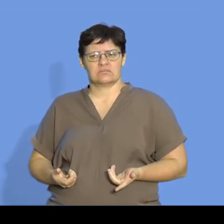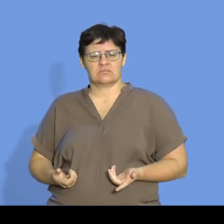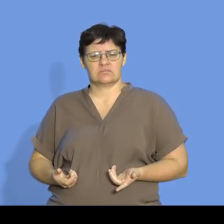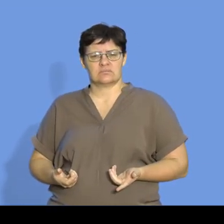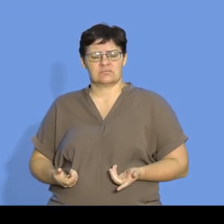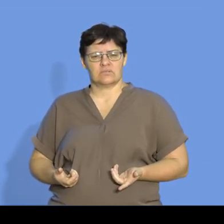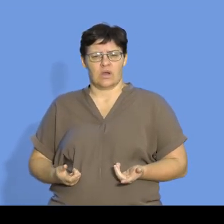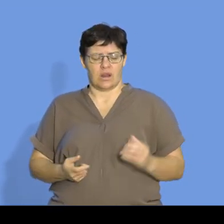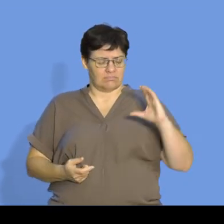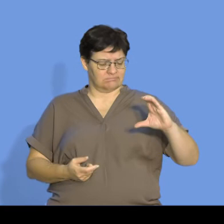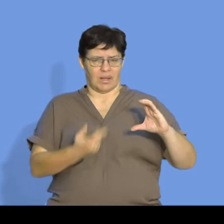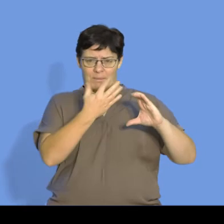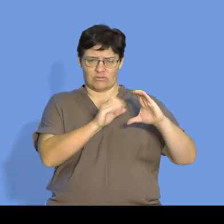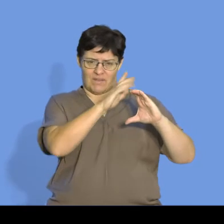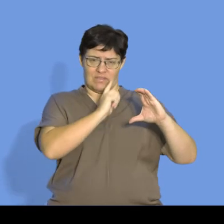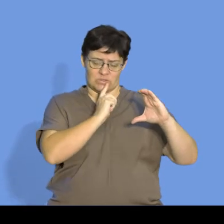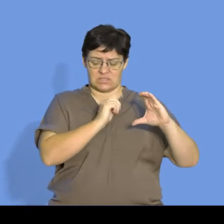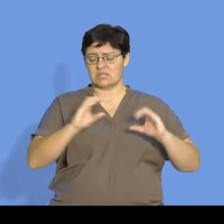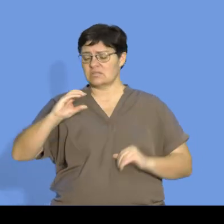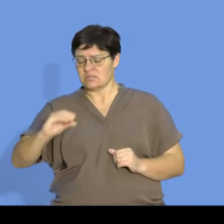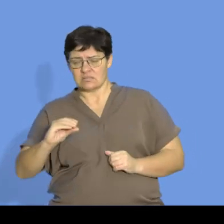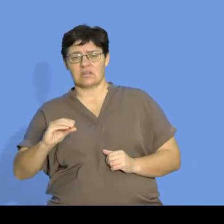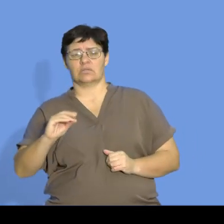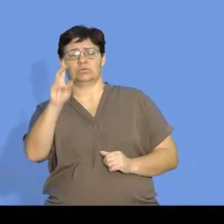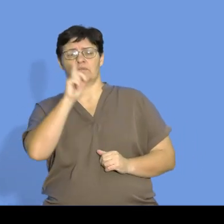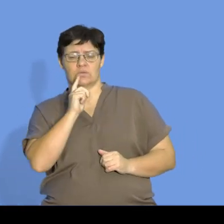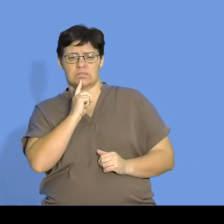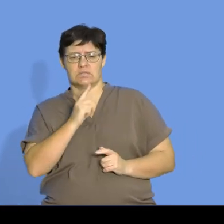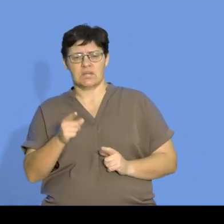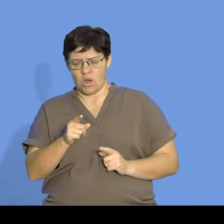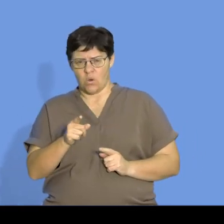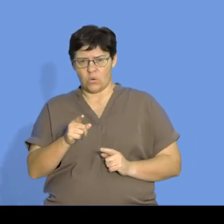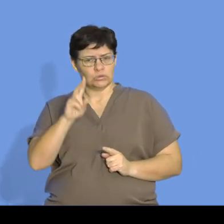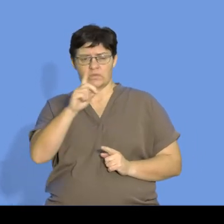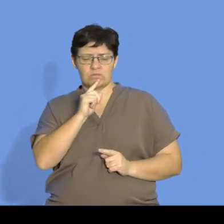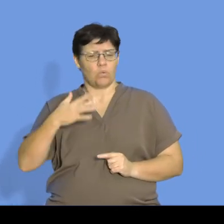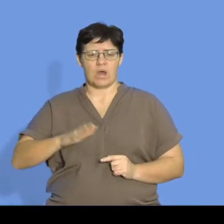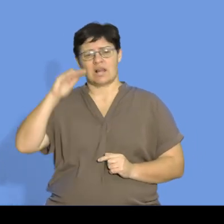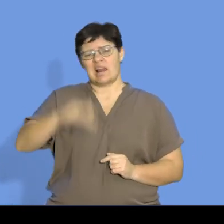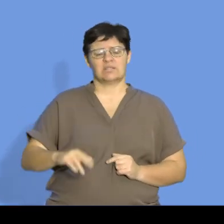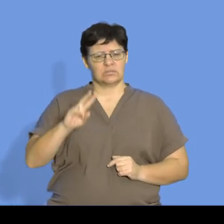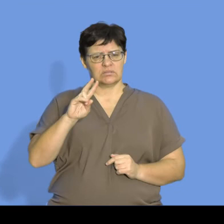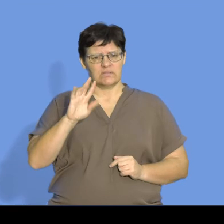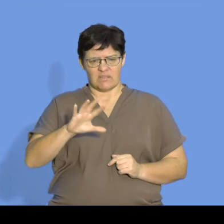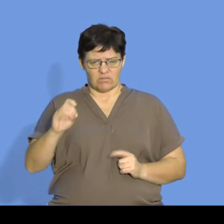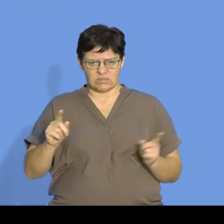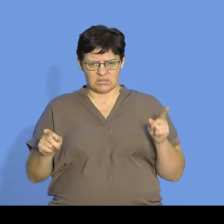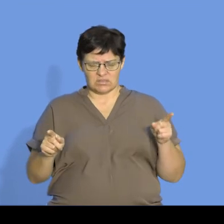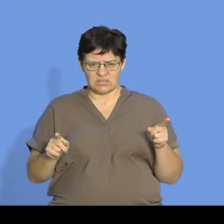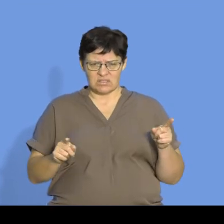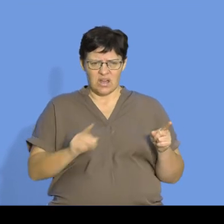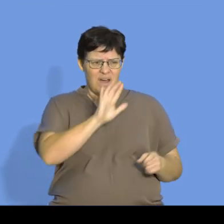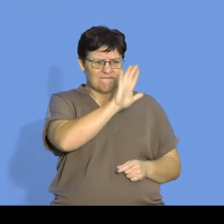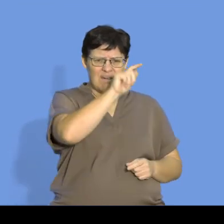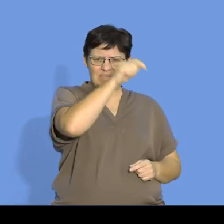amount. There's your actual amount. She wants to now reduce it to 500. You can look at the